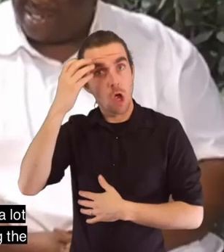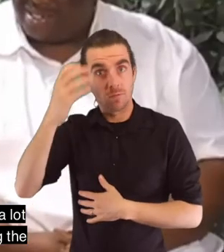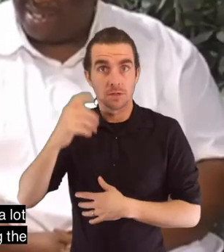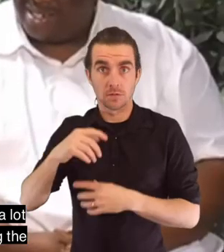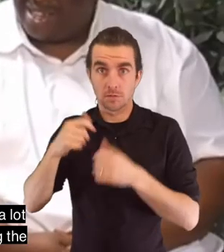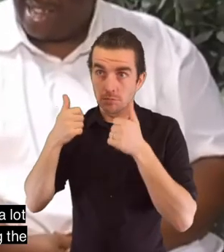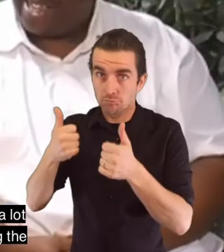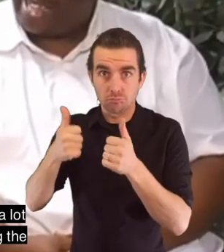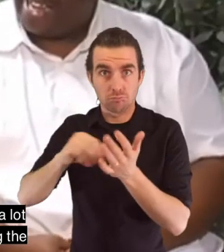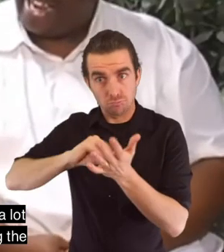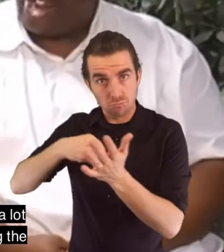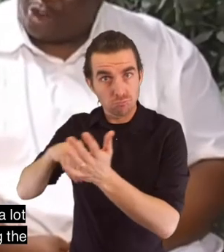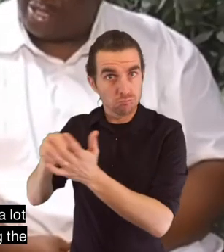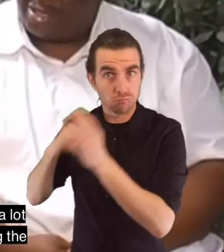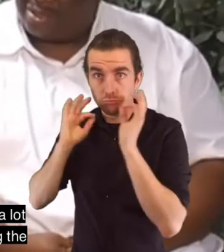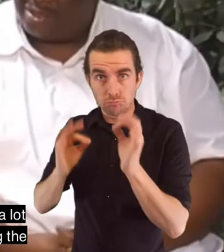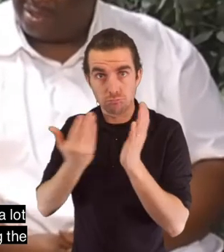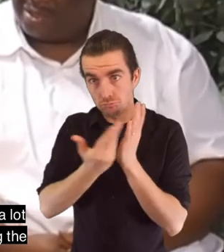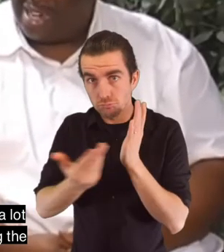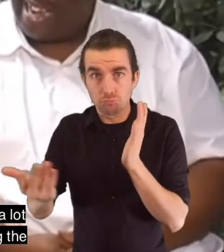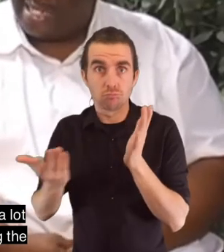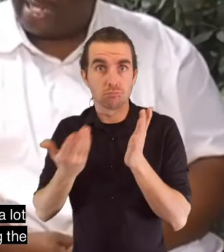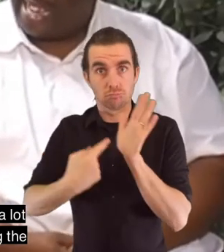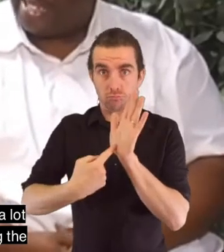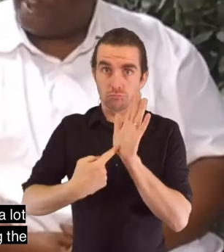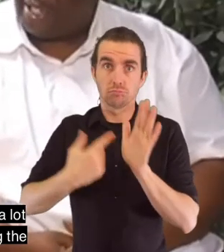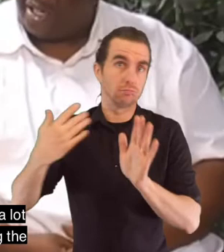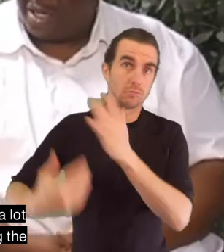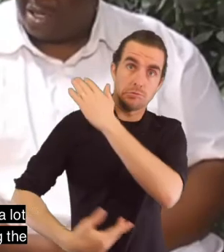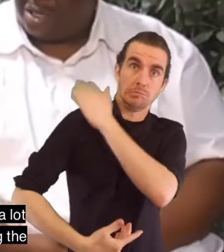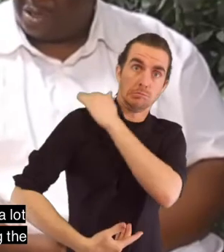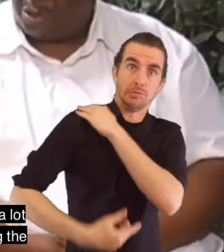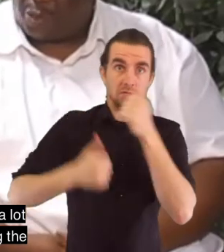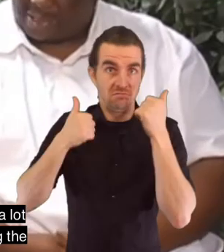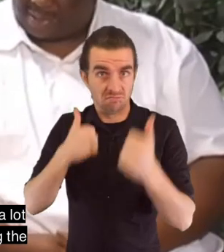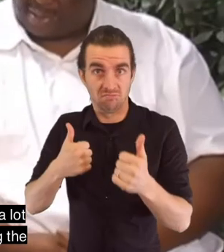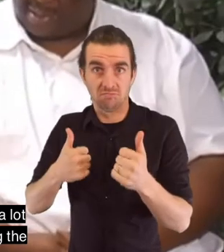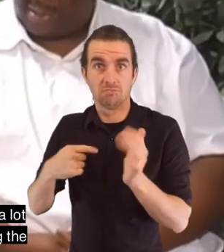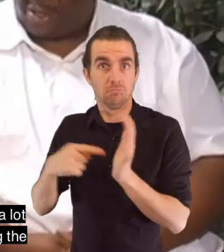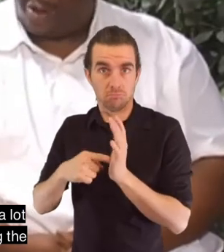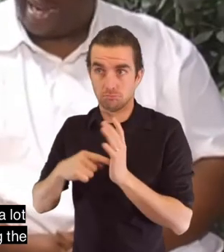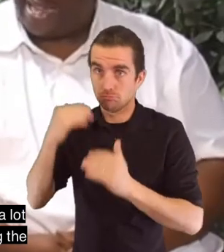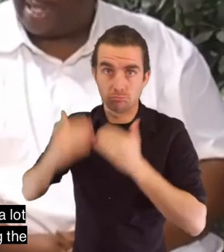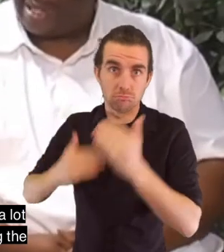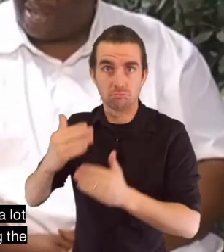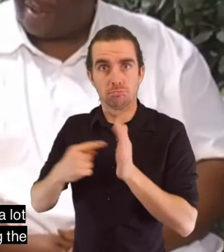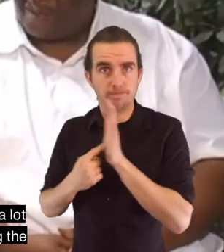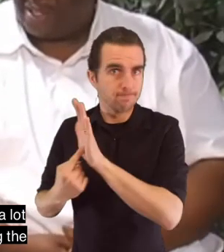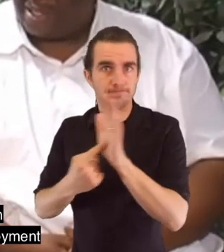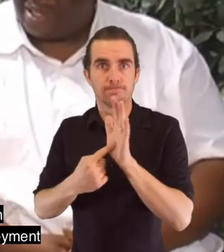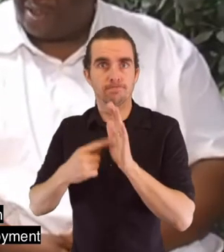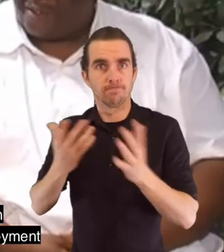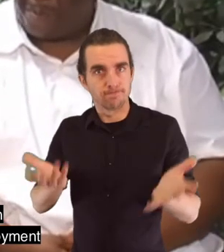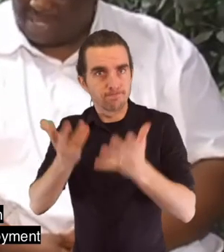government has done a lot legislatively towards normalizing the playing